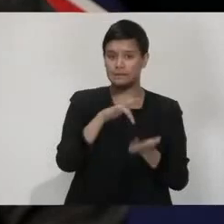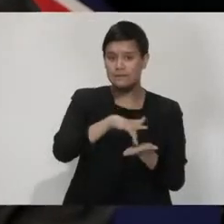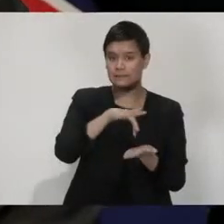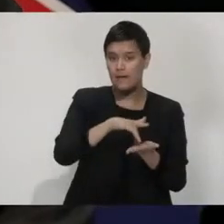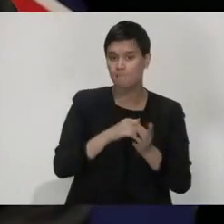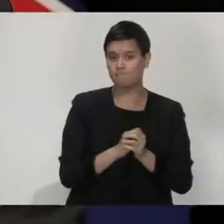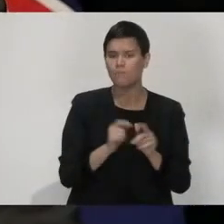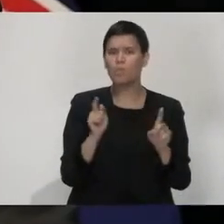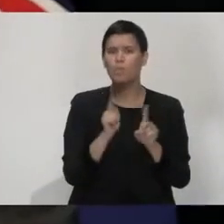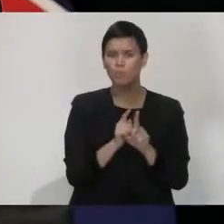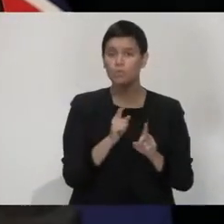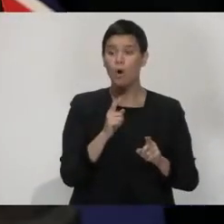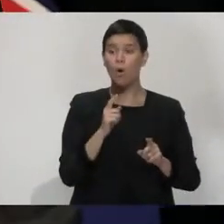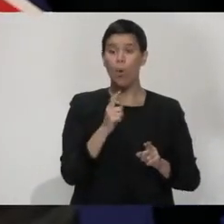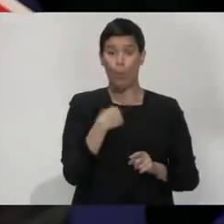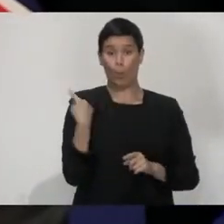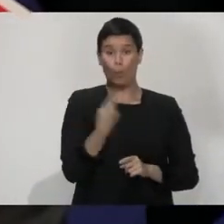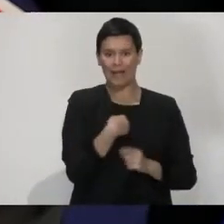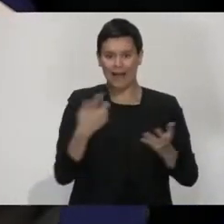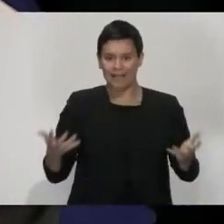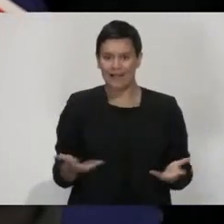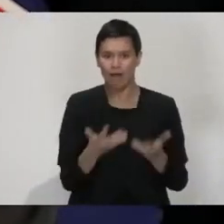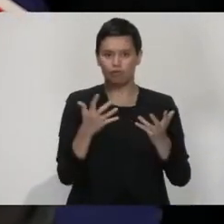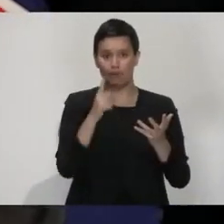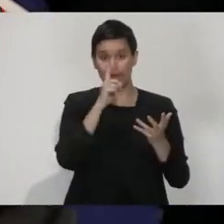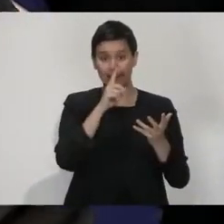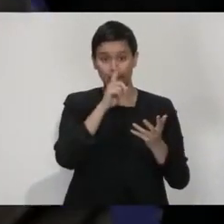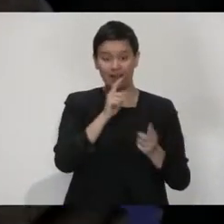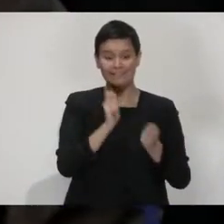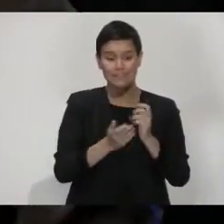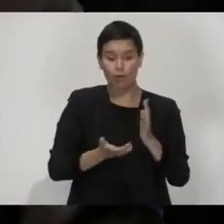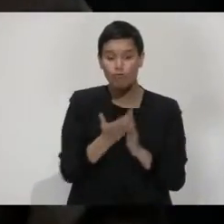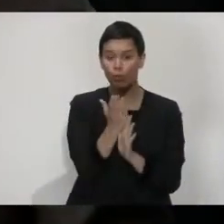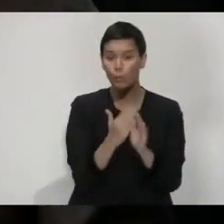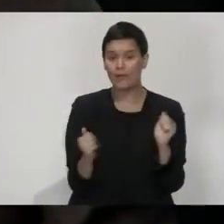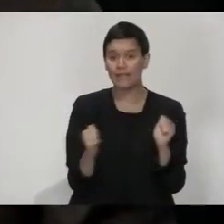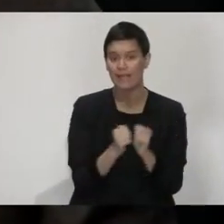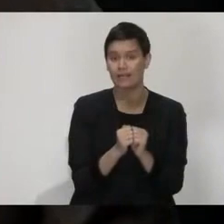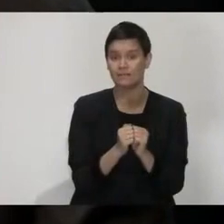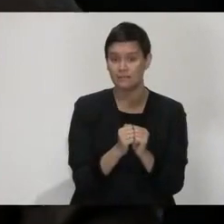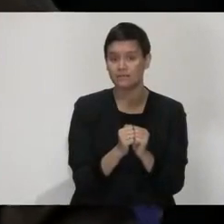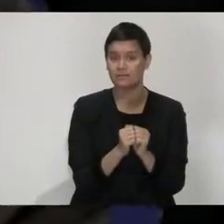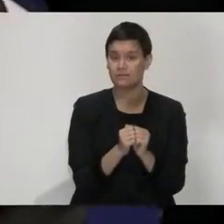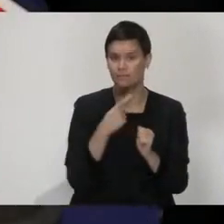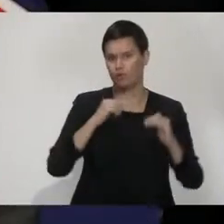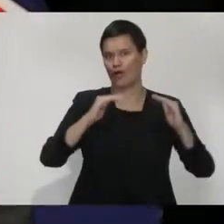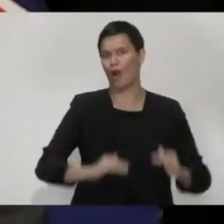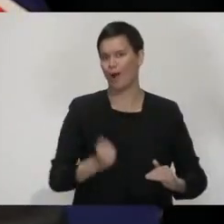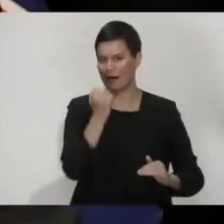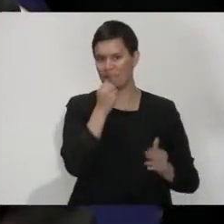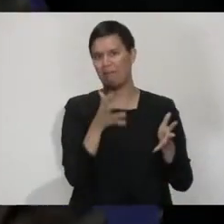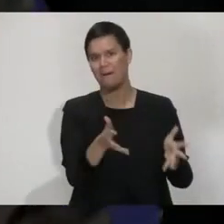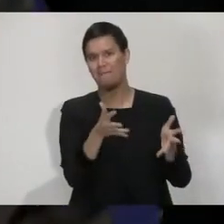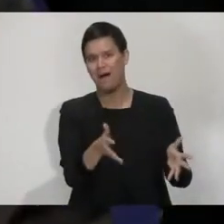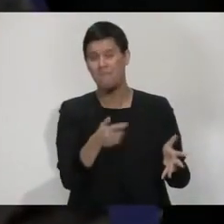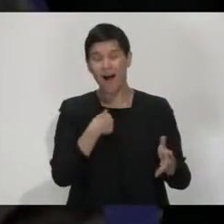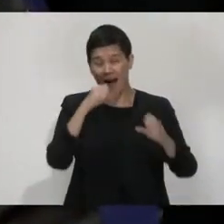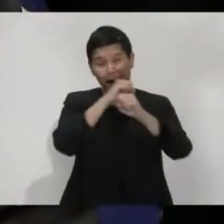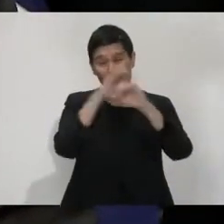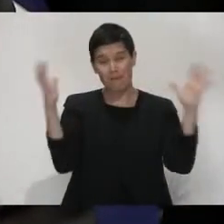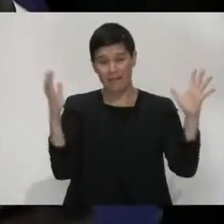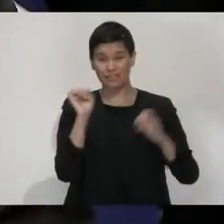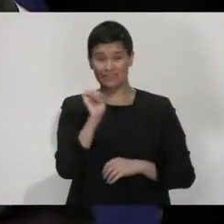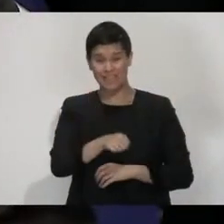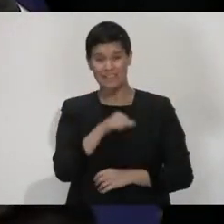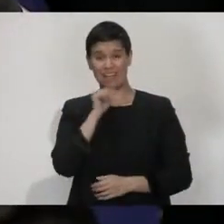are encouraging people to use the weekend to be tested. I can imagine it would be frustrating to show up and see a 4-hour line. People just need to